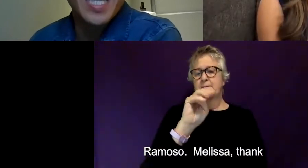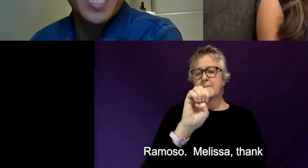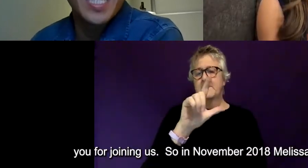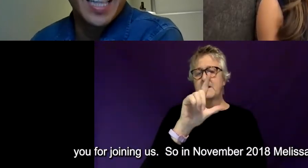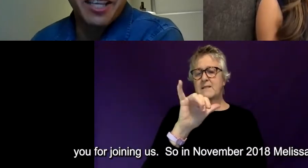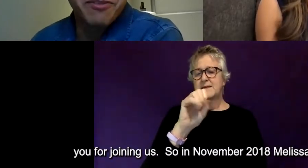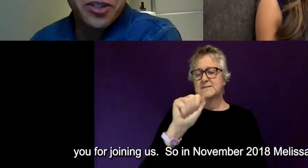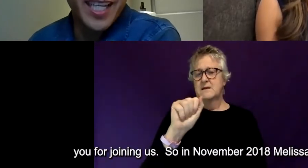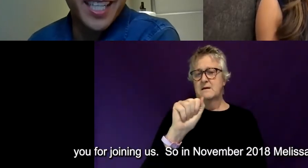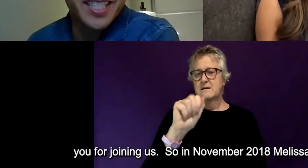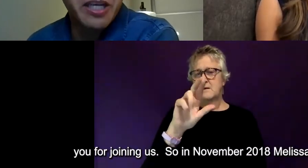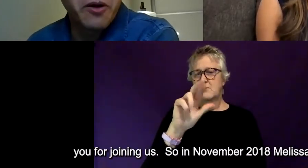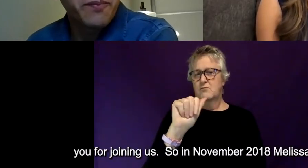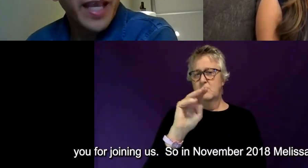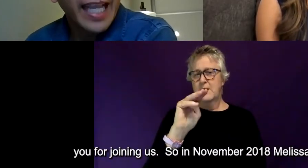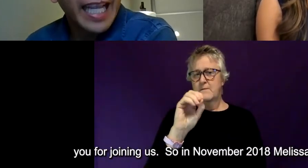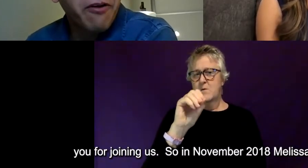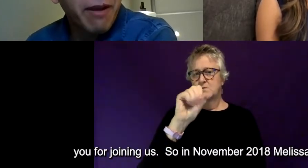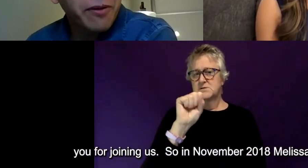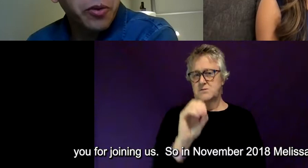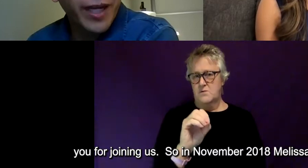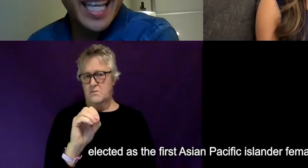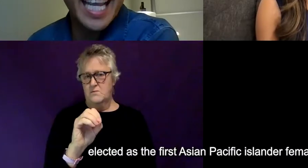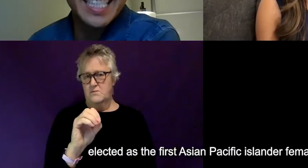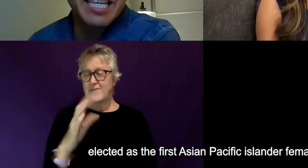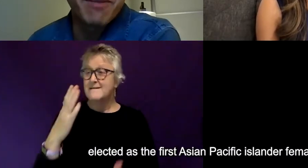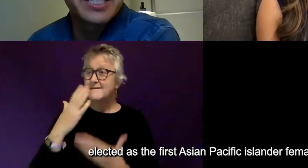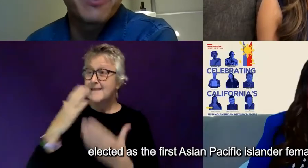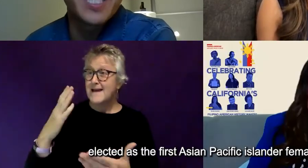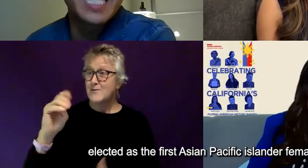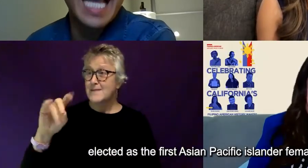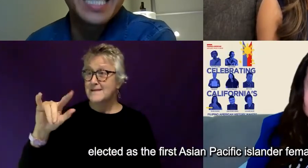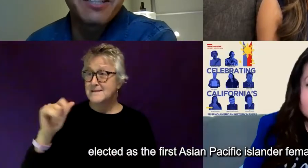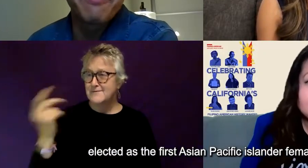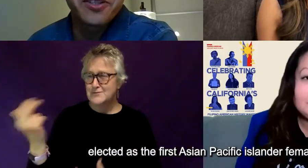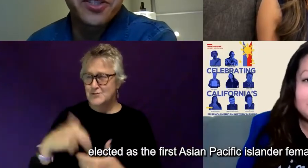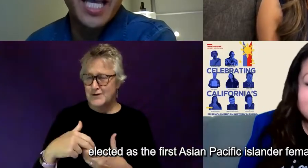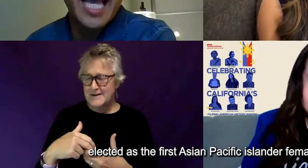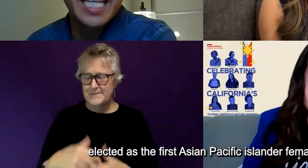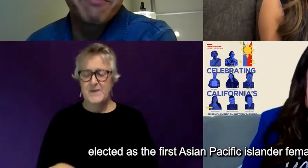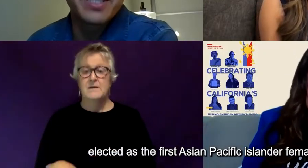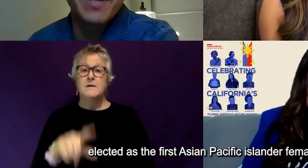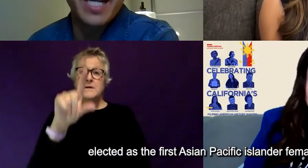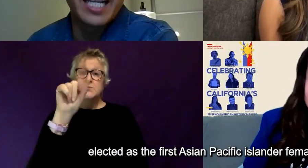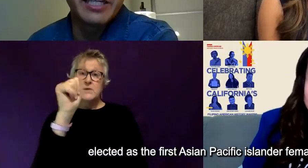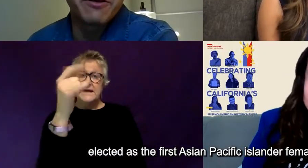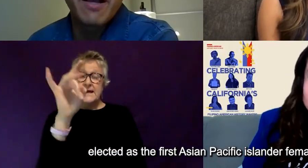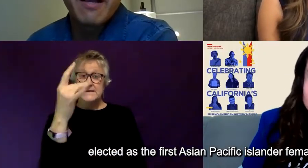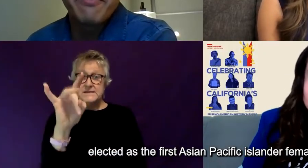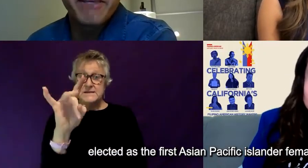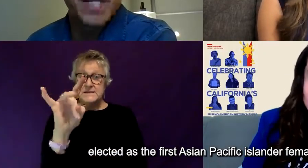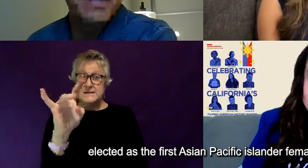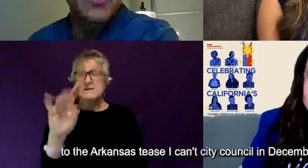Melissa, thank you for joining us. So in November 2018, Melissa was elected as the first Asian Pacific